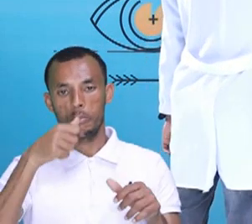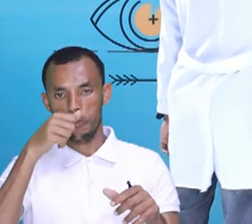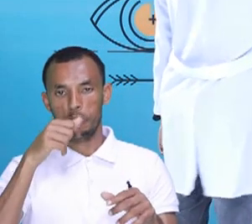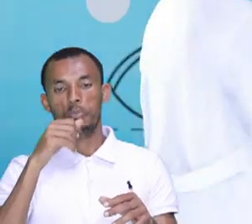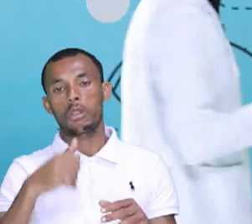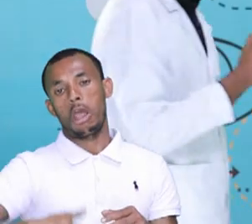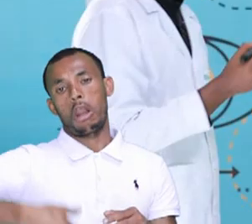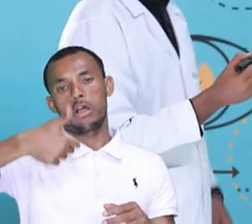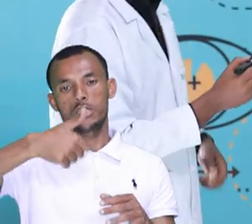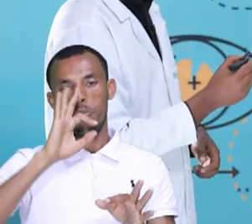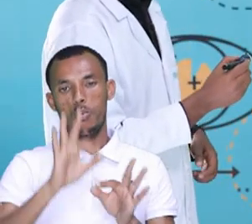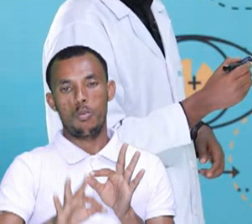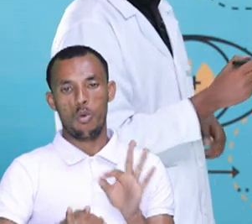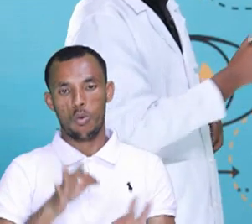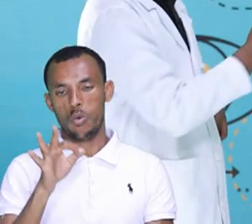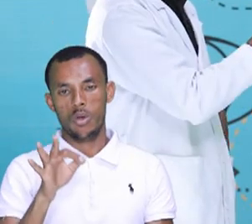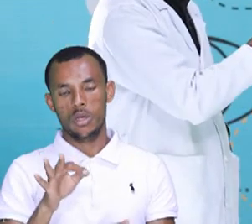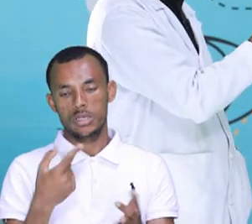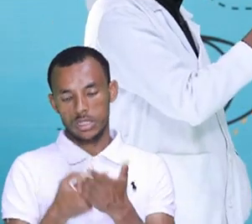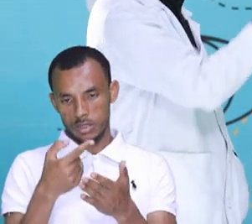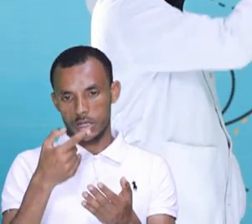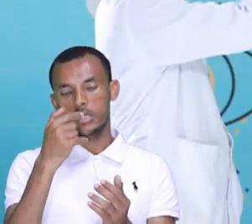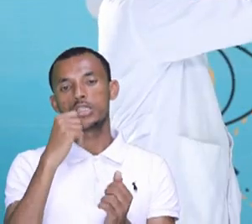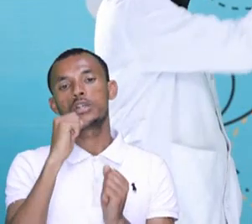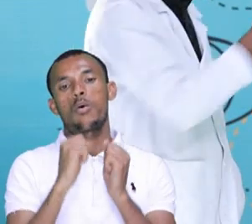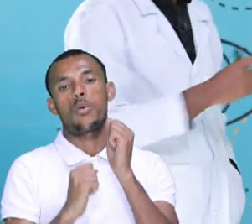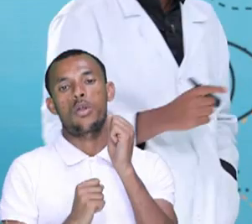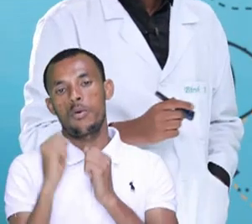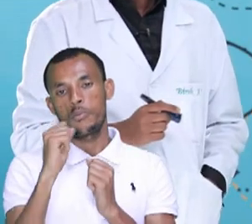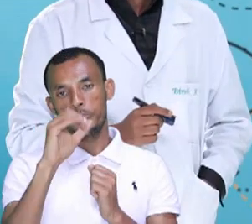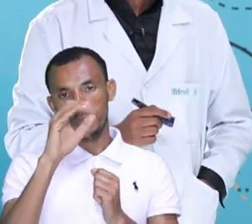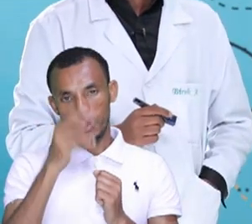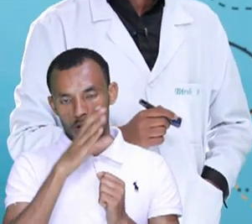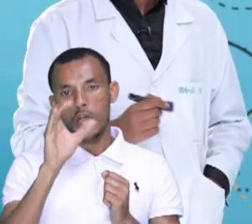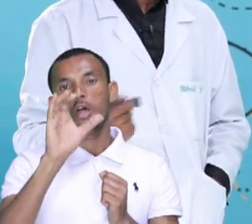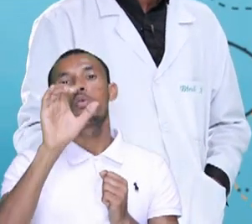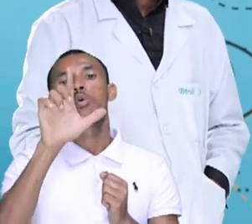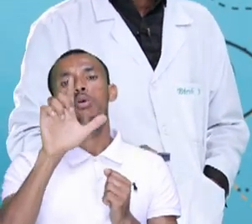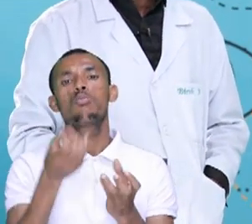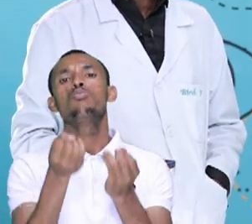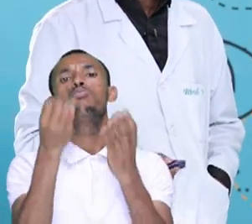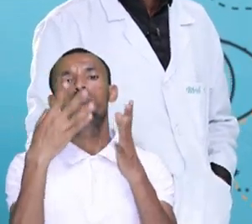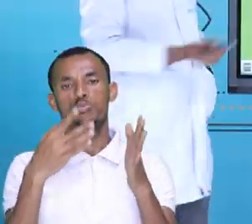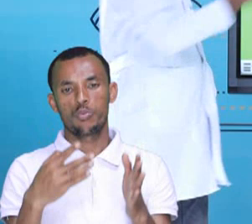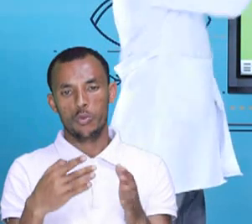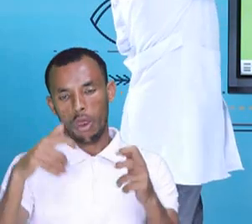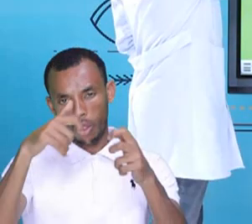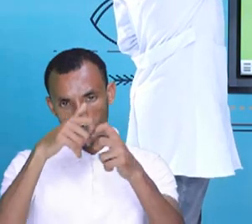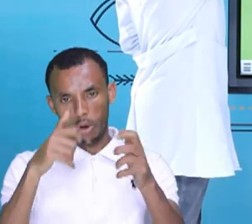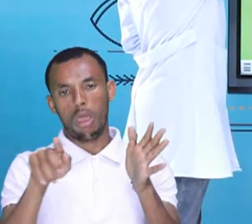Now, as compared to hydrogen and chlorine, Which one is the most electronegative element?